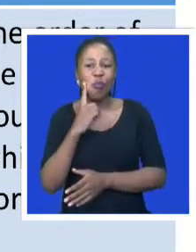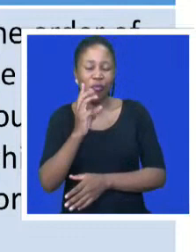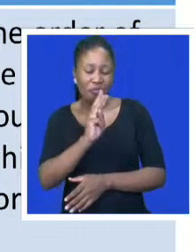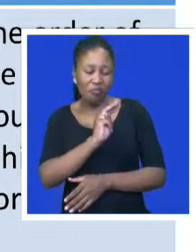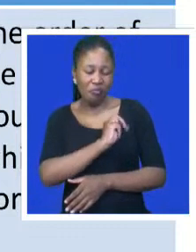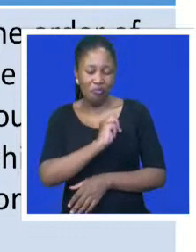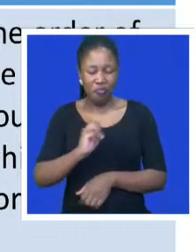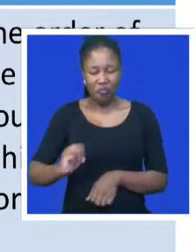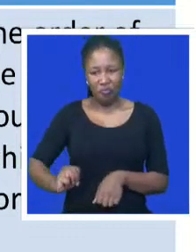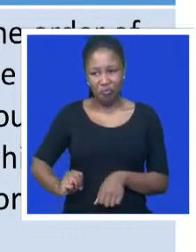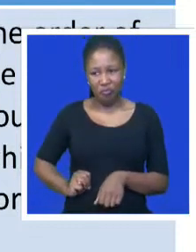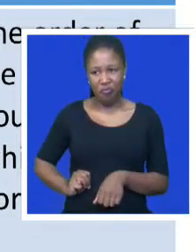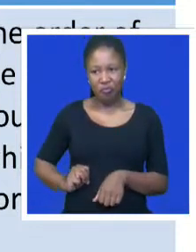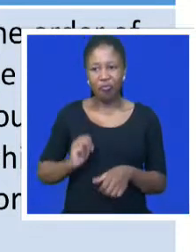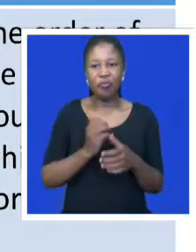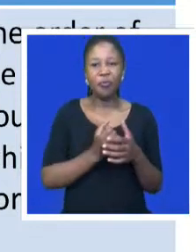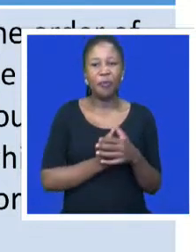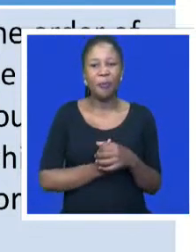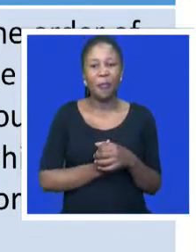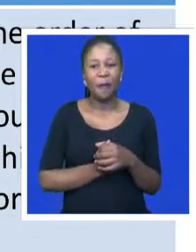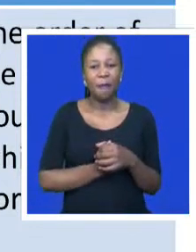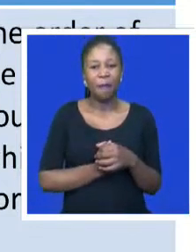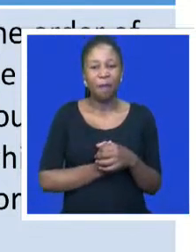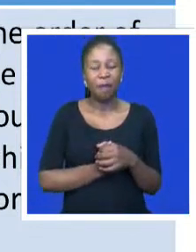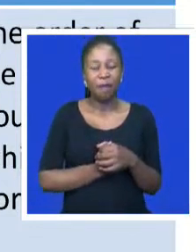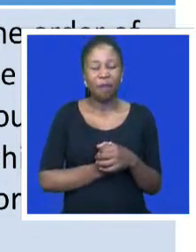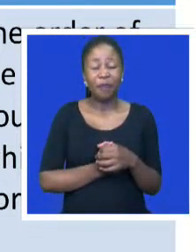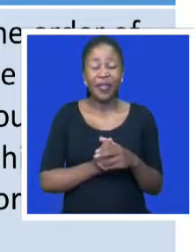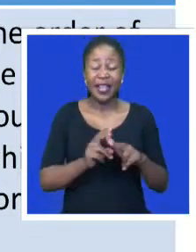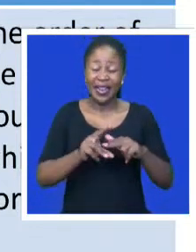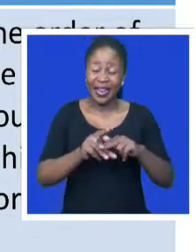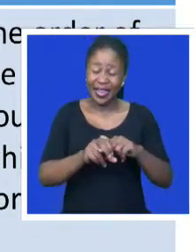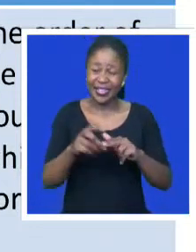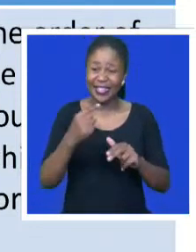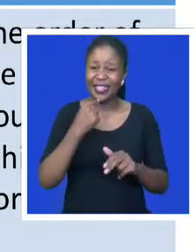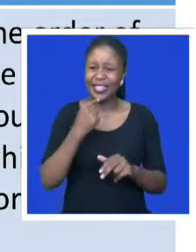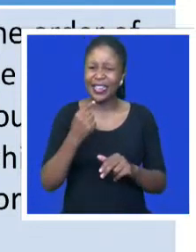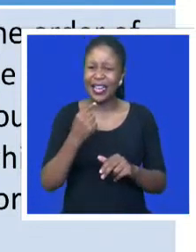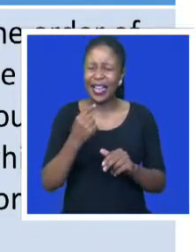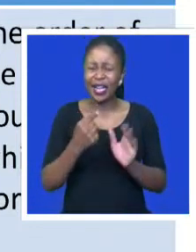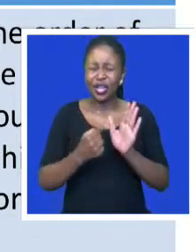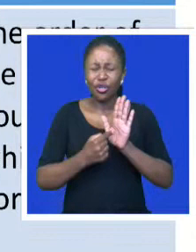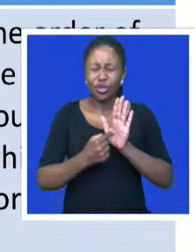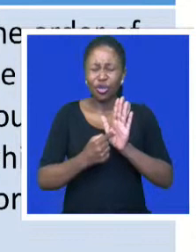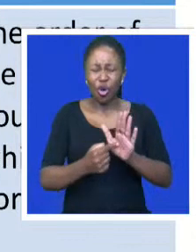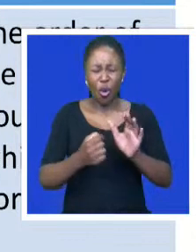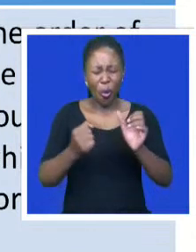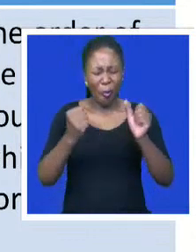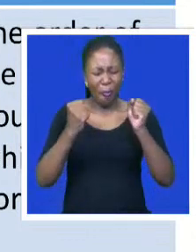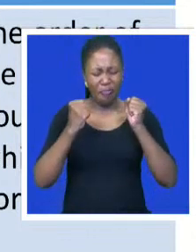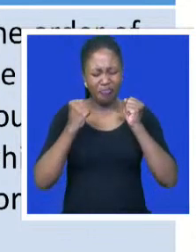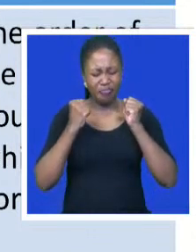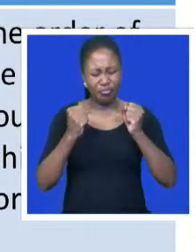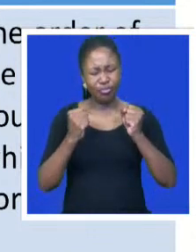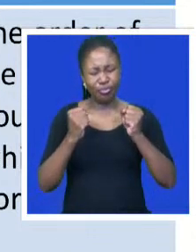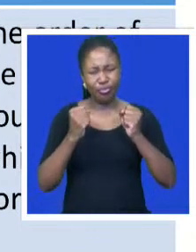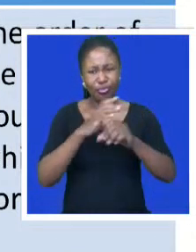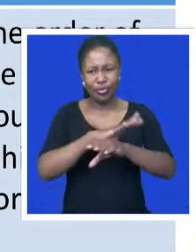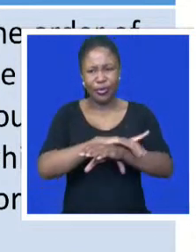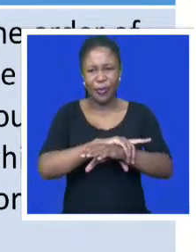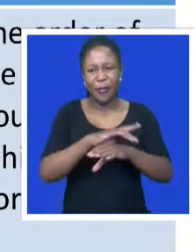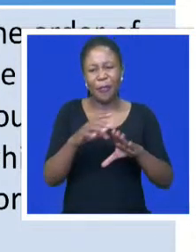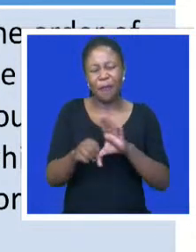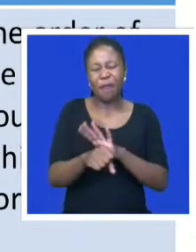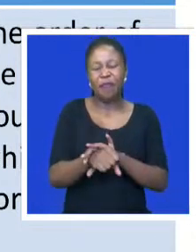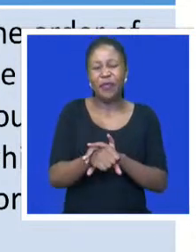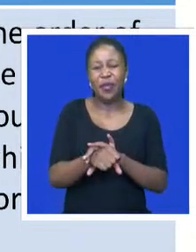has shown strength with his arm. He has scattered the proud in the imagination